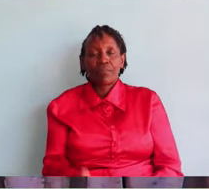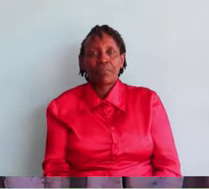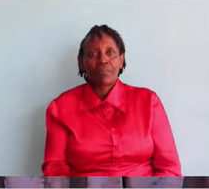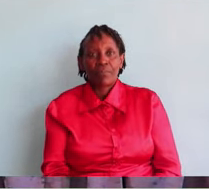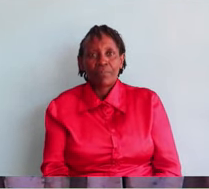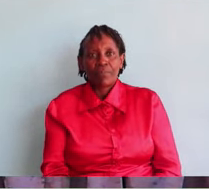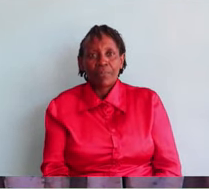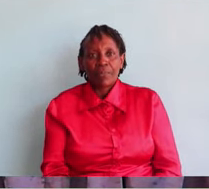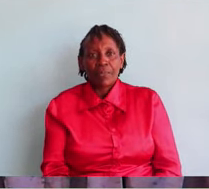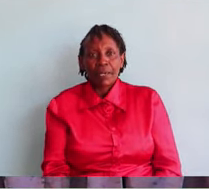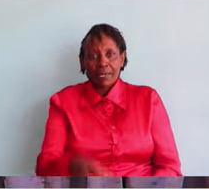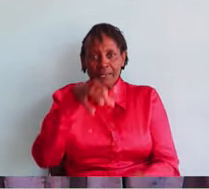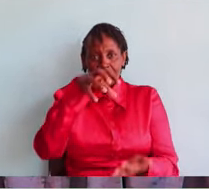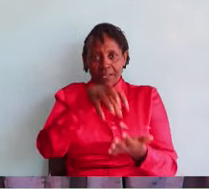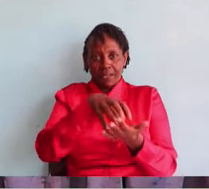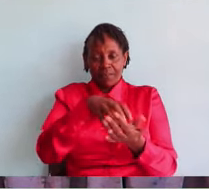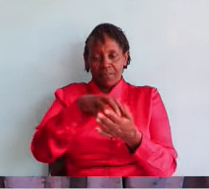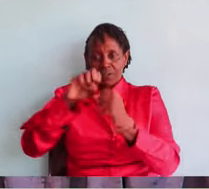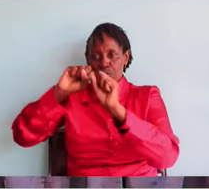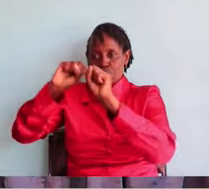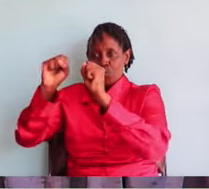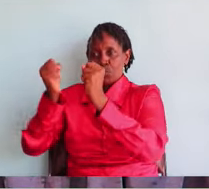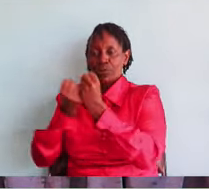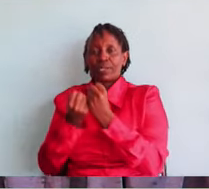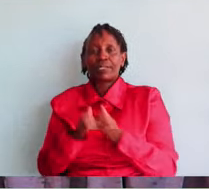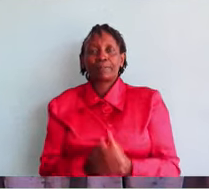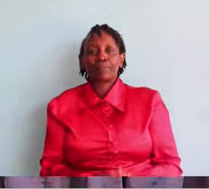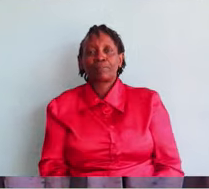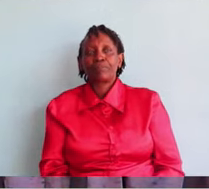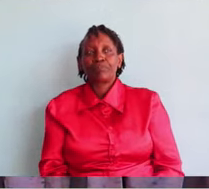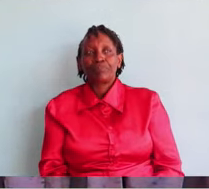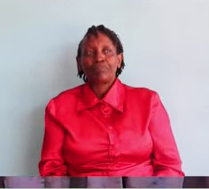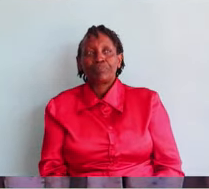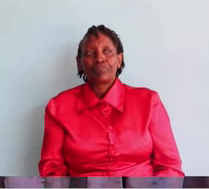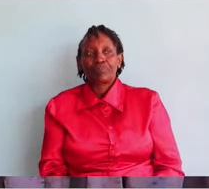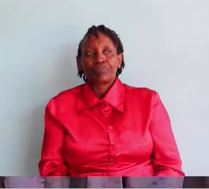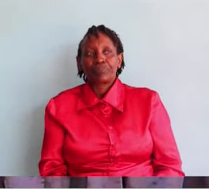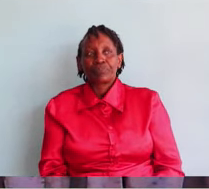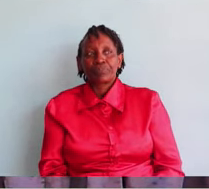In the case of our community, or in the context of our community,